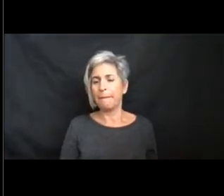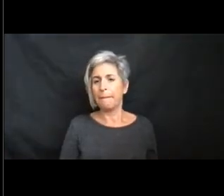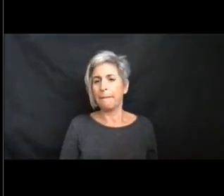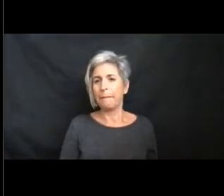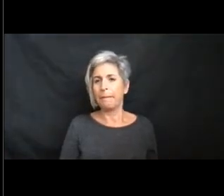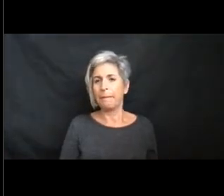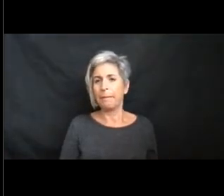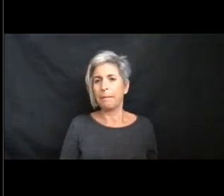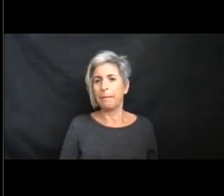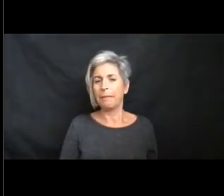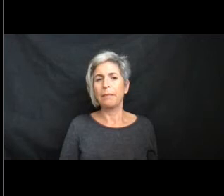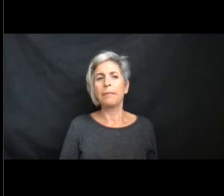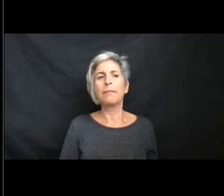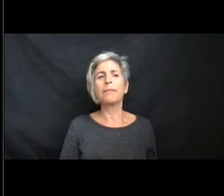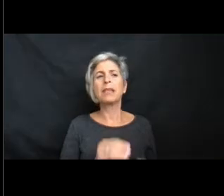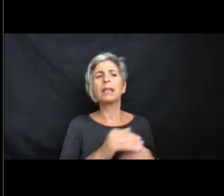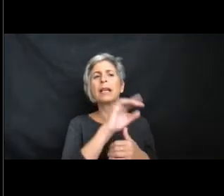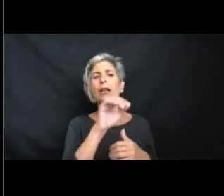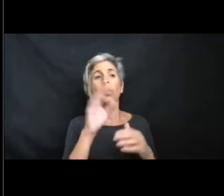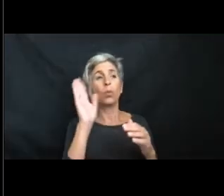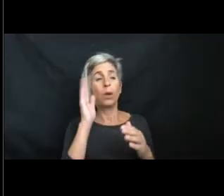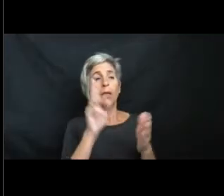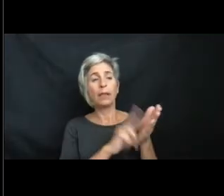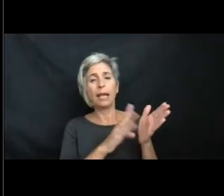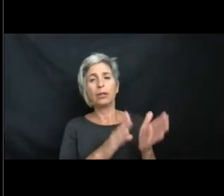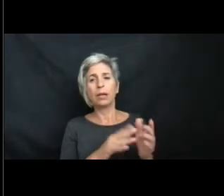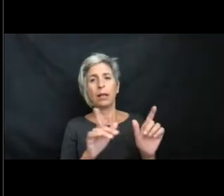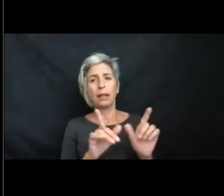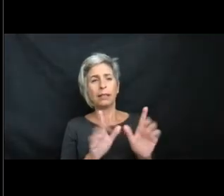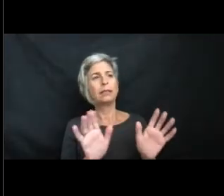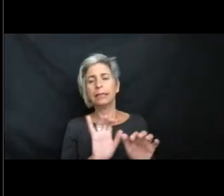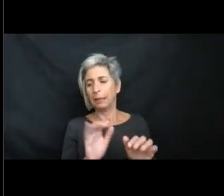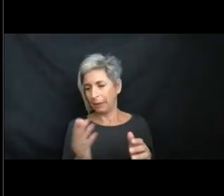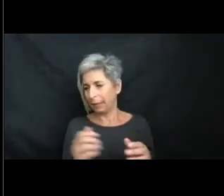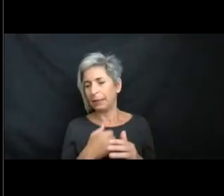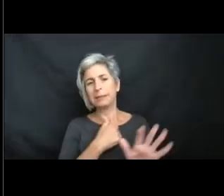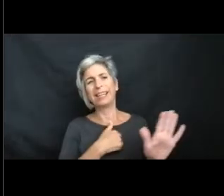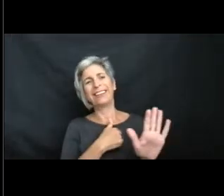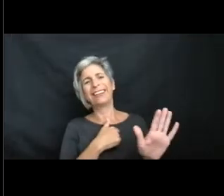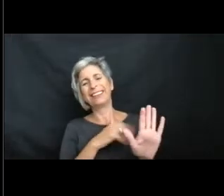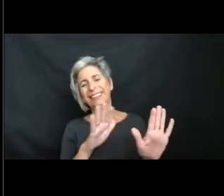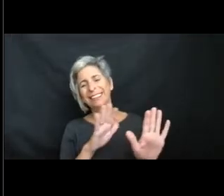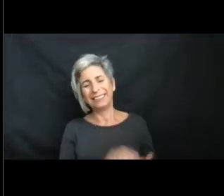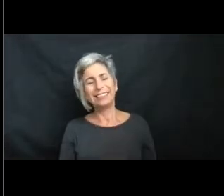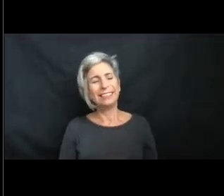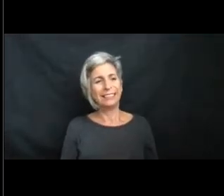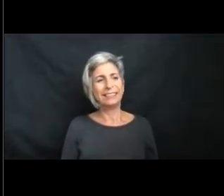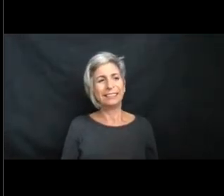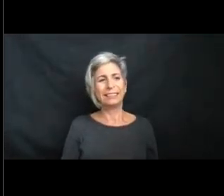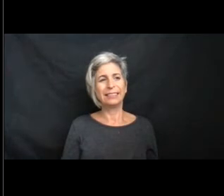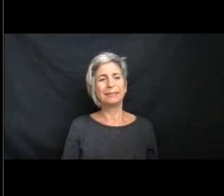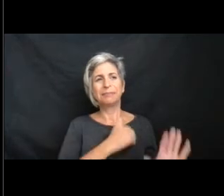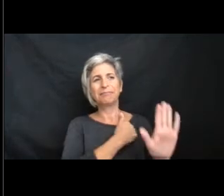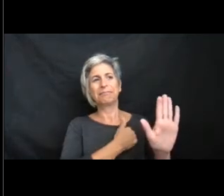Okay. Next question, will the contractor licensing? Okay, that's the same thing, I guess. I'm sorry. My